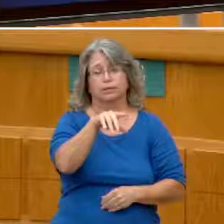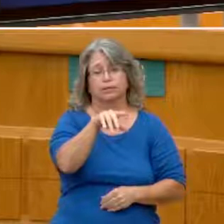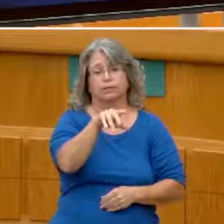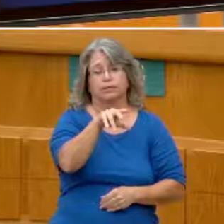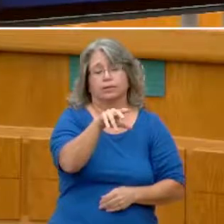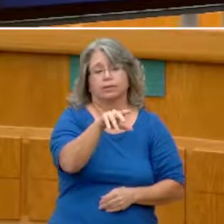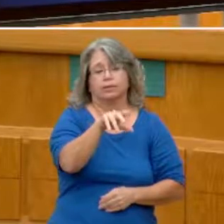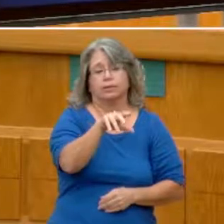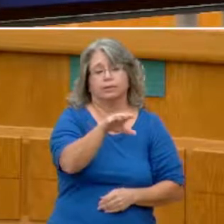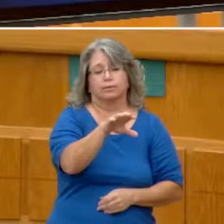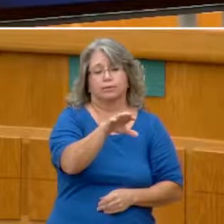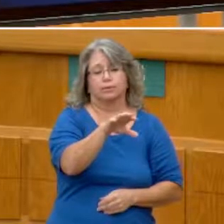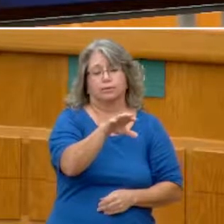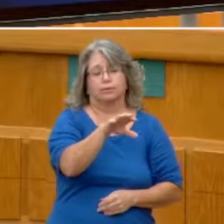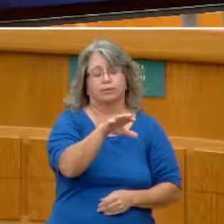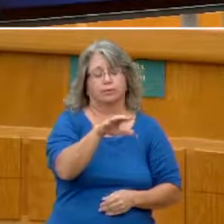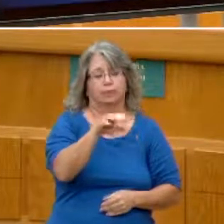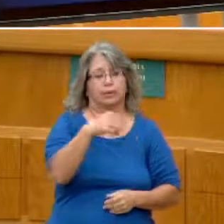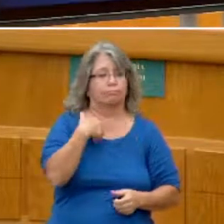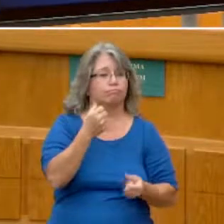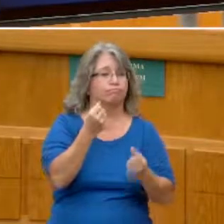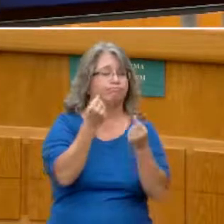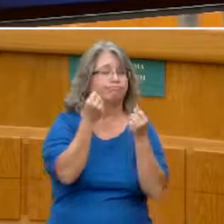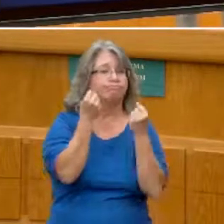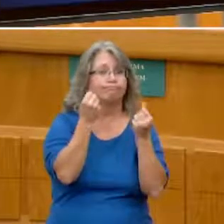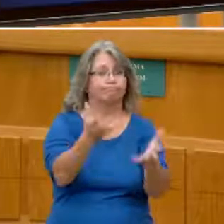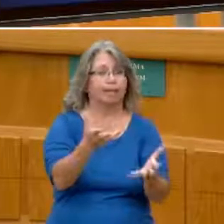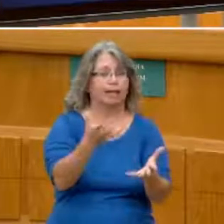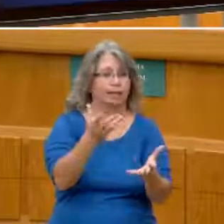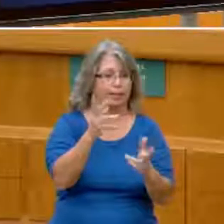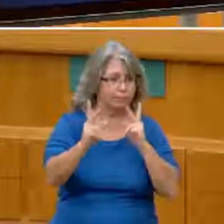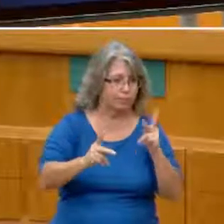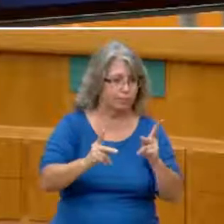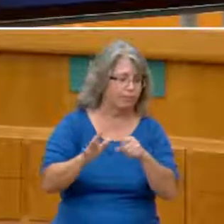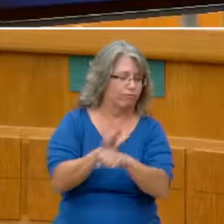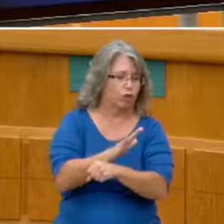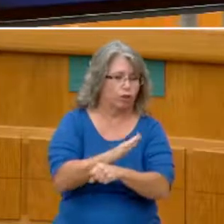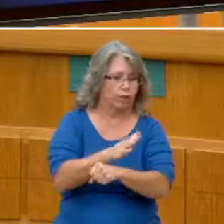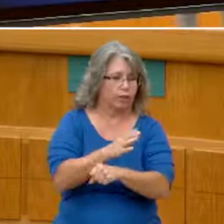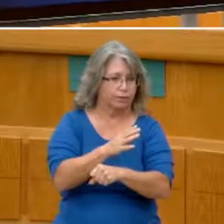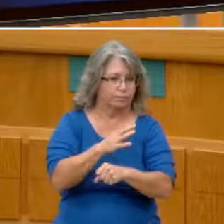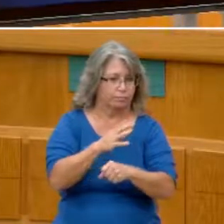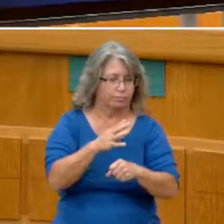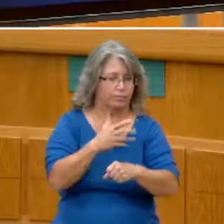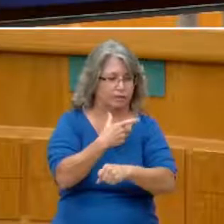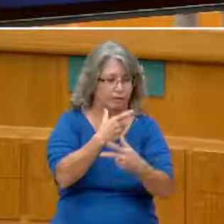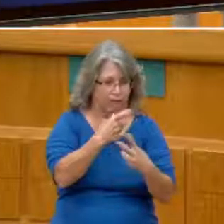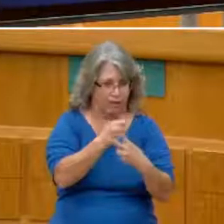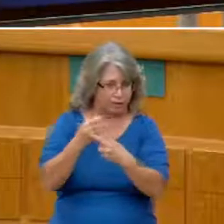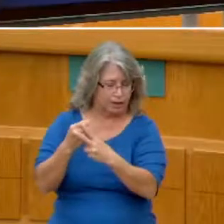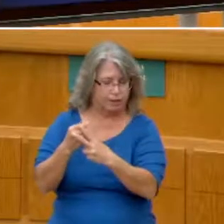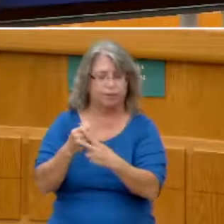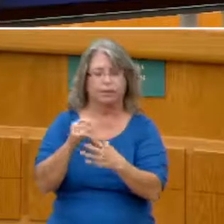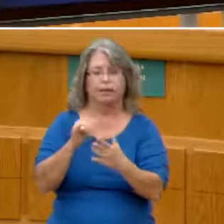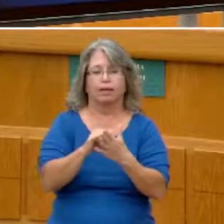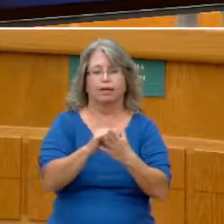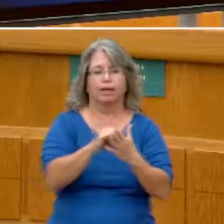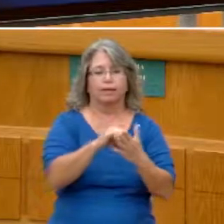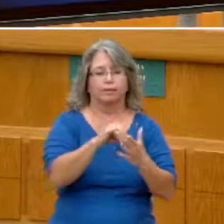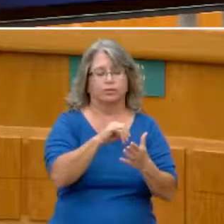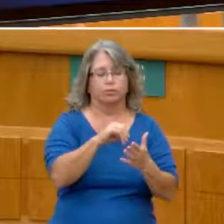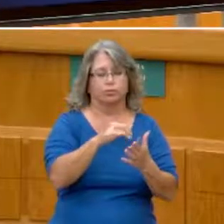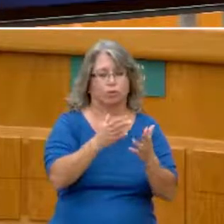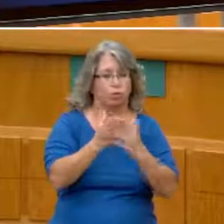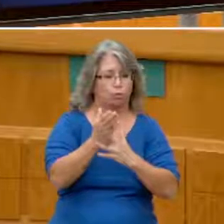184,965 residents that are fully vaccinated. This number reflects residents vaccinated through our health district and